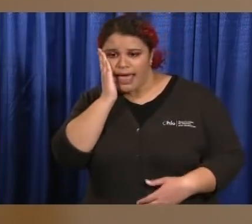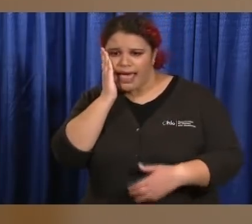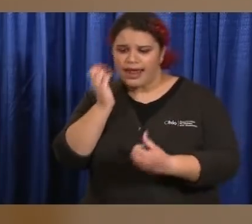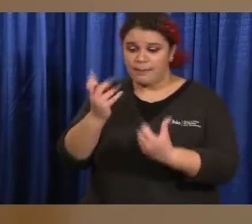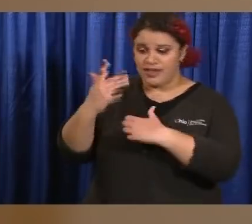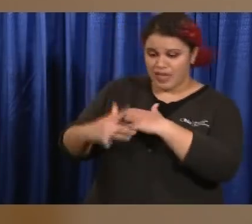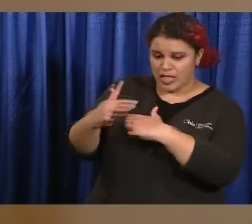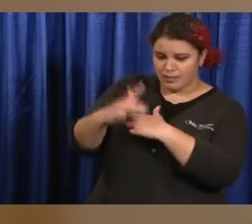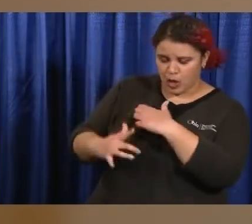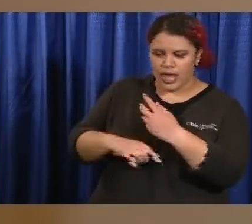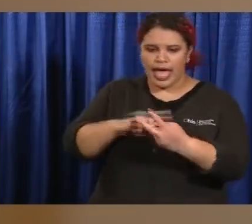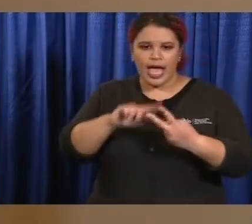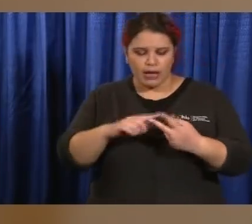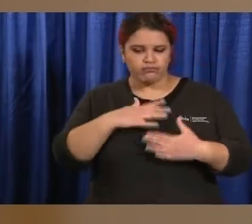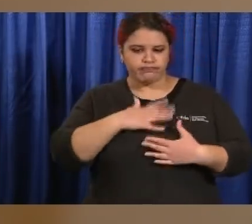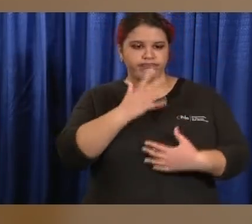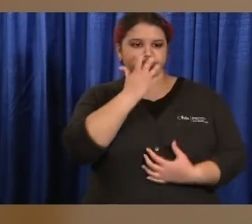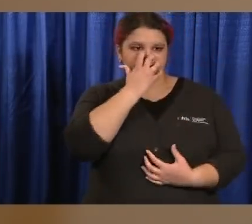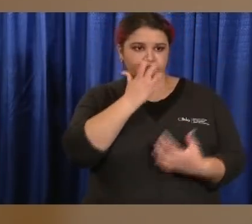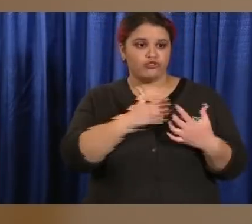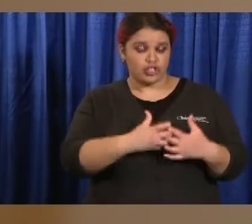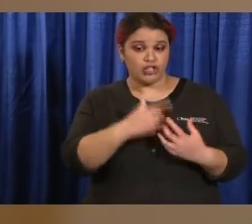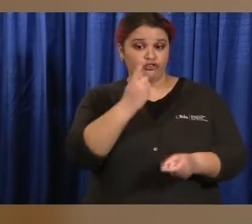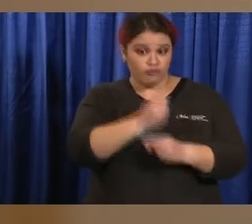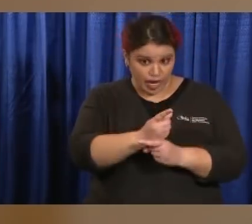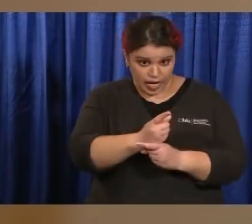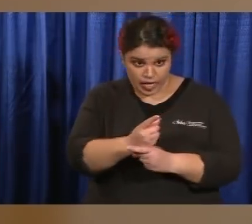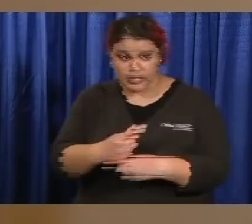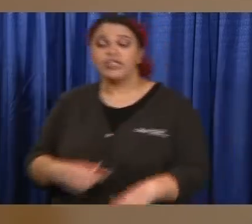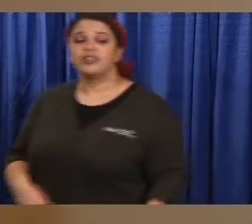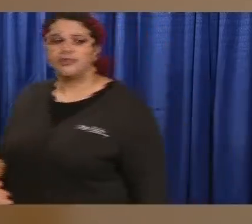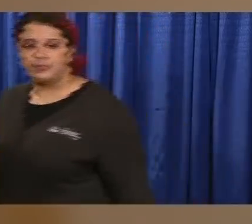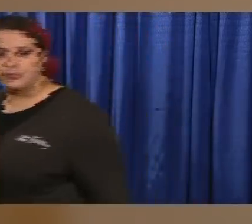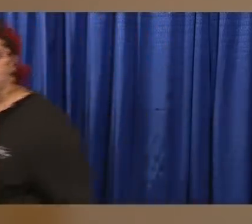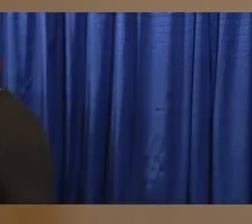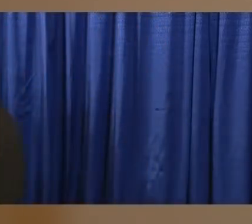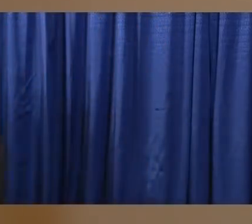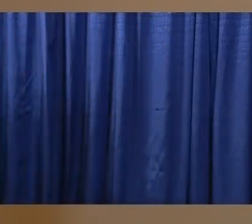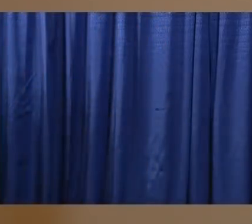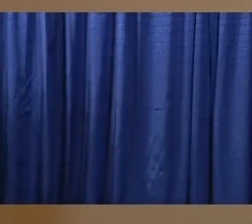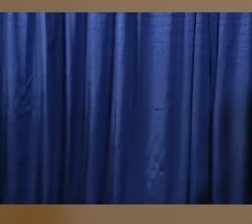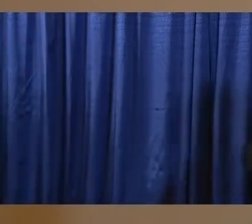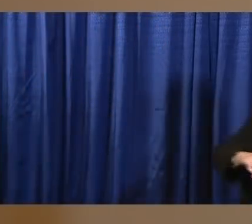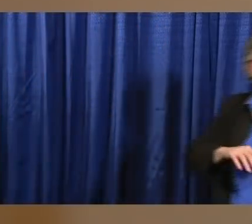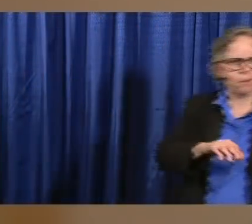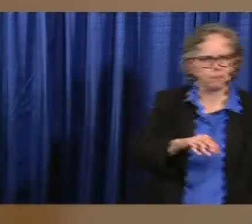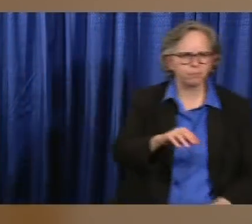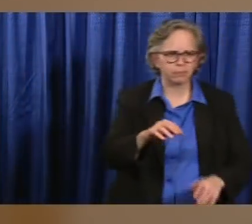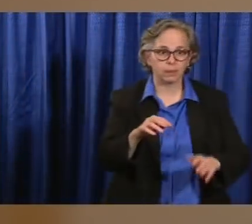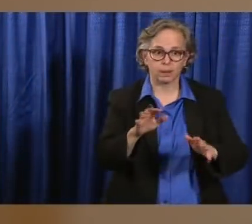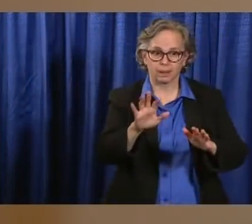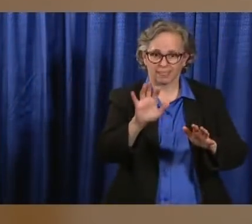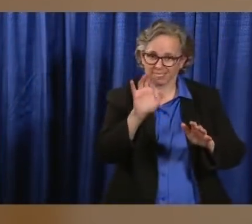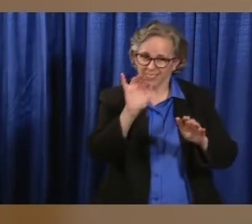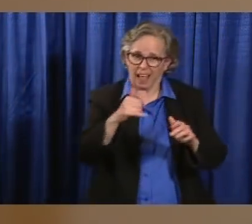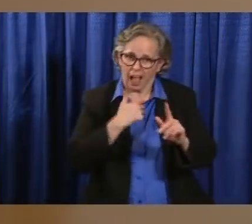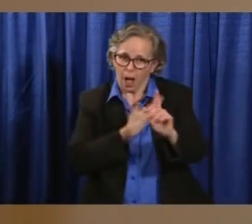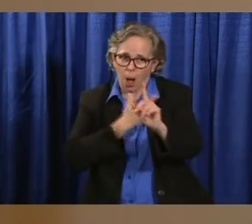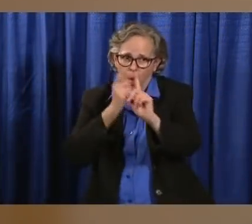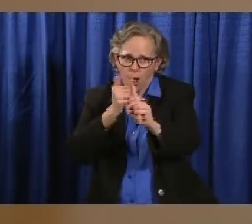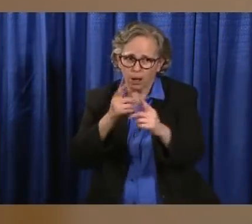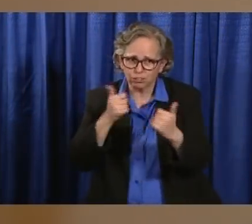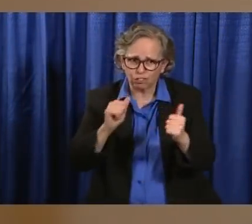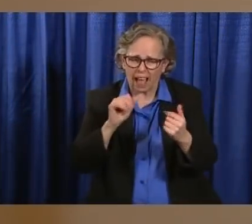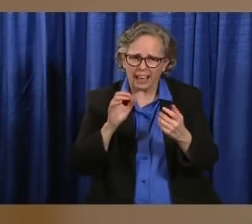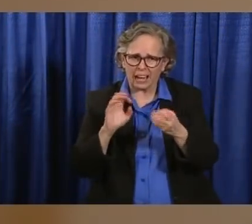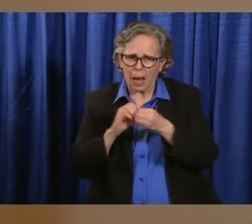get an assessment of what the resources are in Ohio. It's a moving target. There's no one place